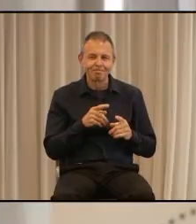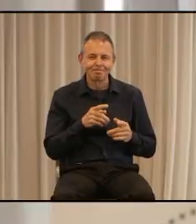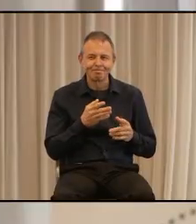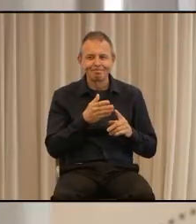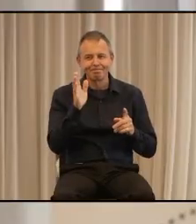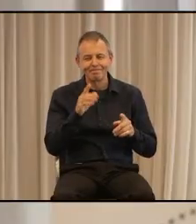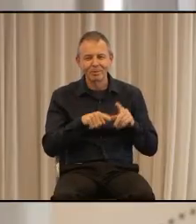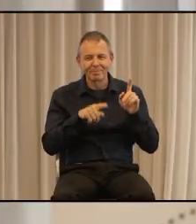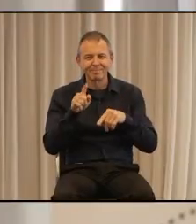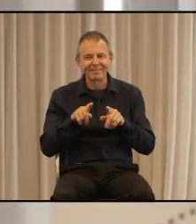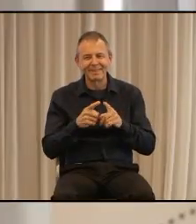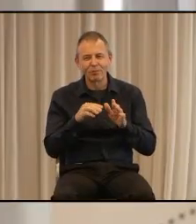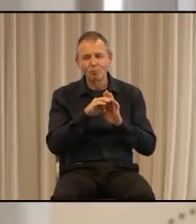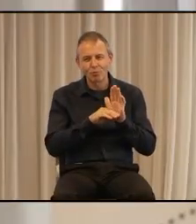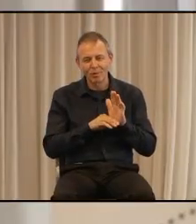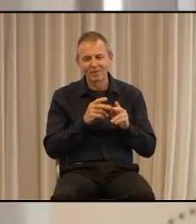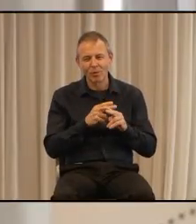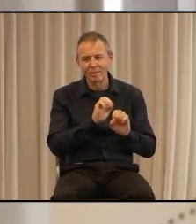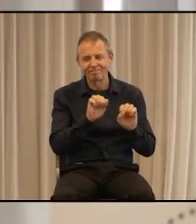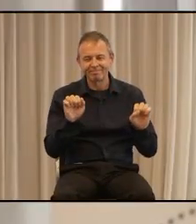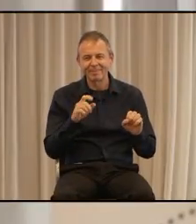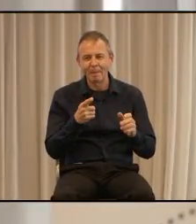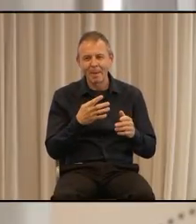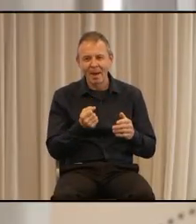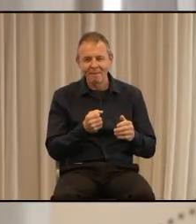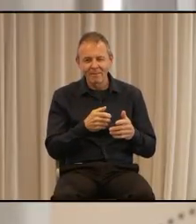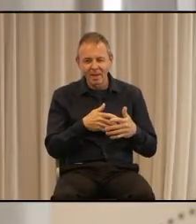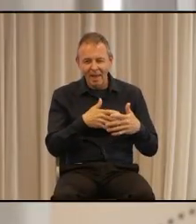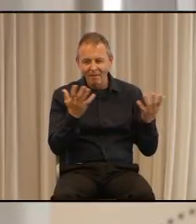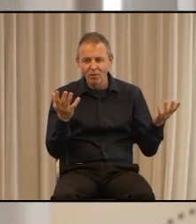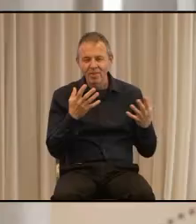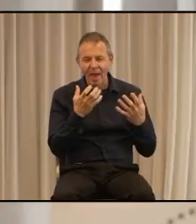rule, all around us, almost everywhere and in everything,